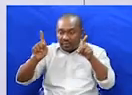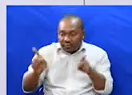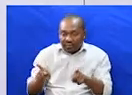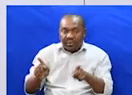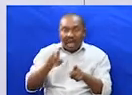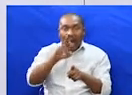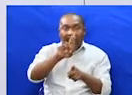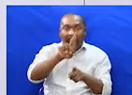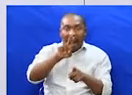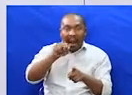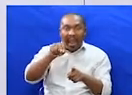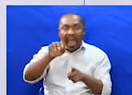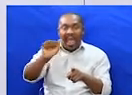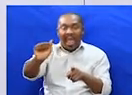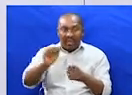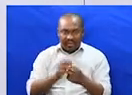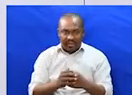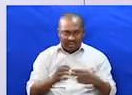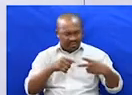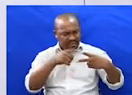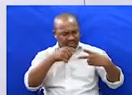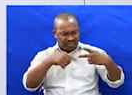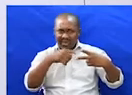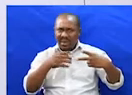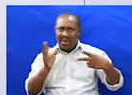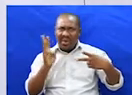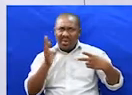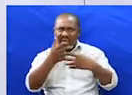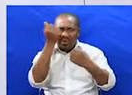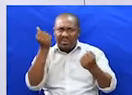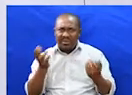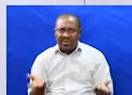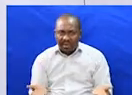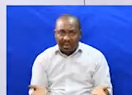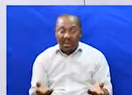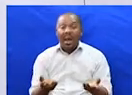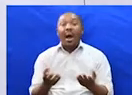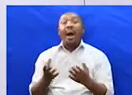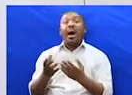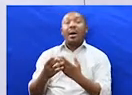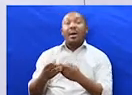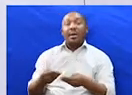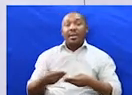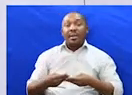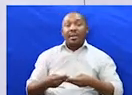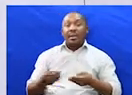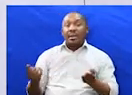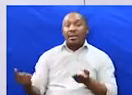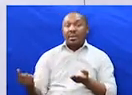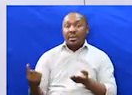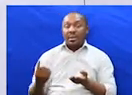But where are these coming from? These types, they are derived from the structure